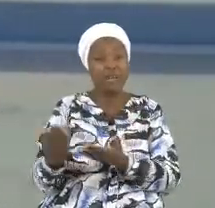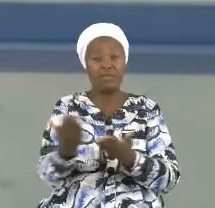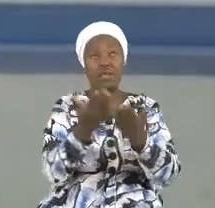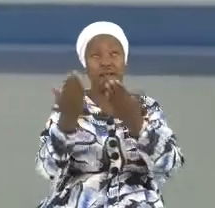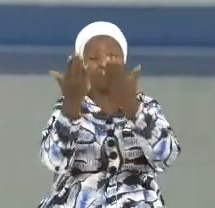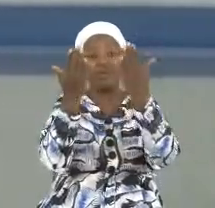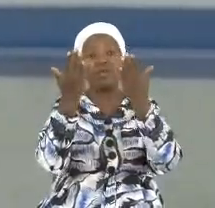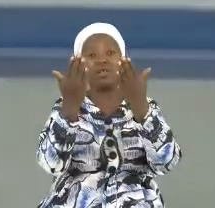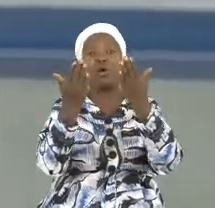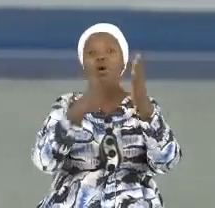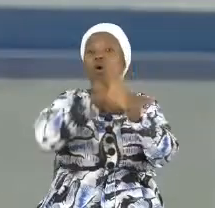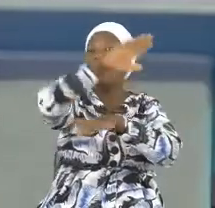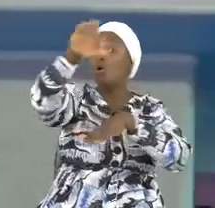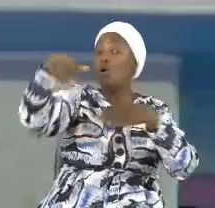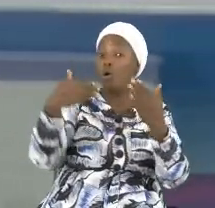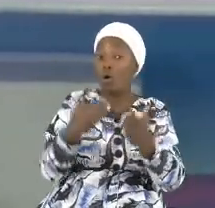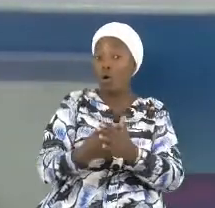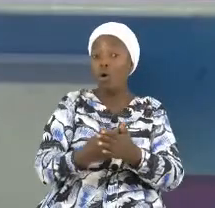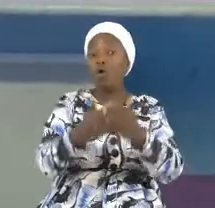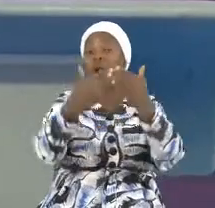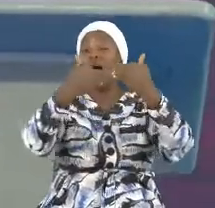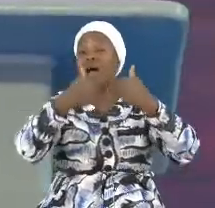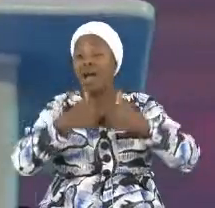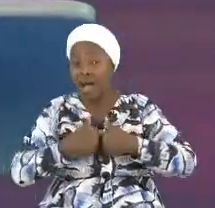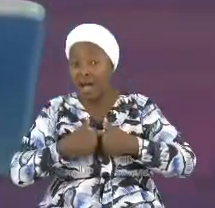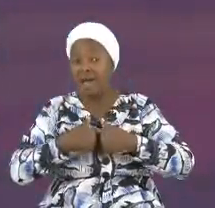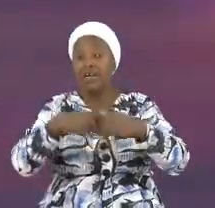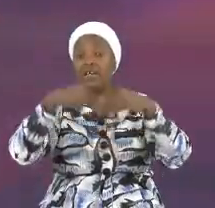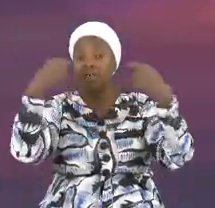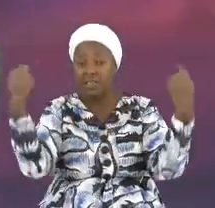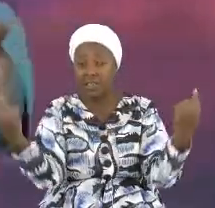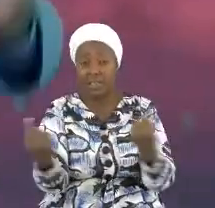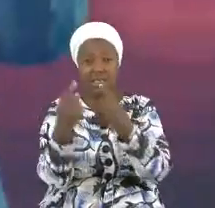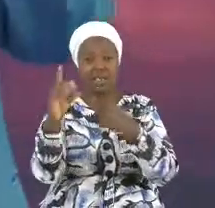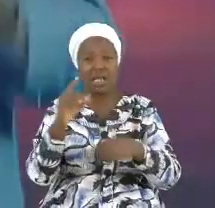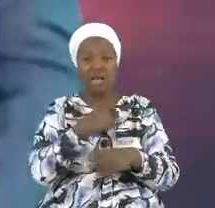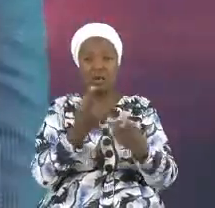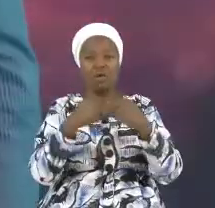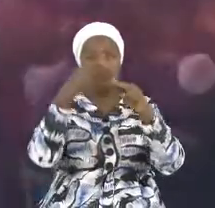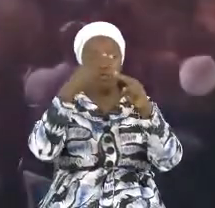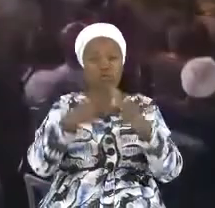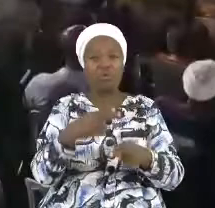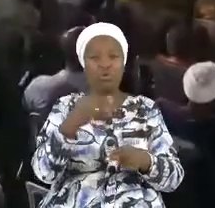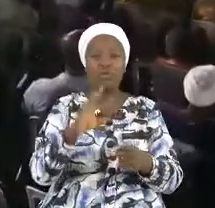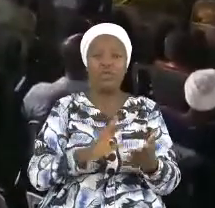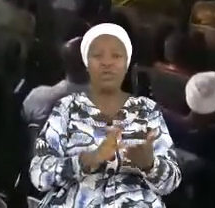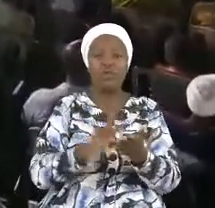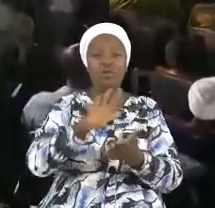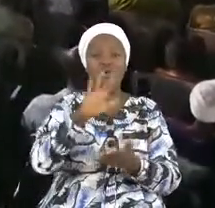all have sinned and come short of the glory of